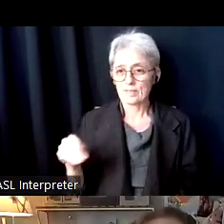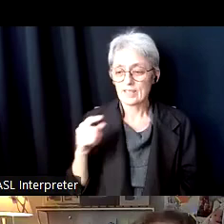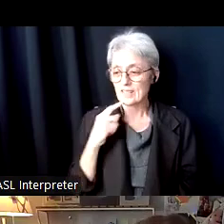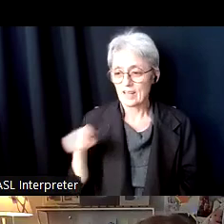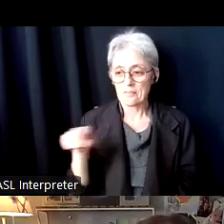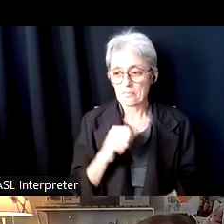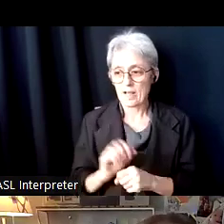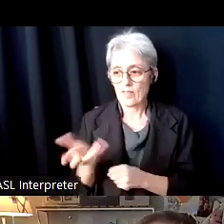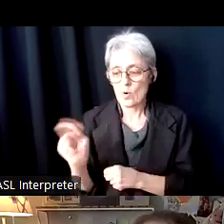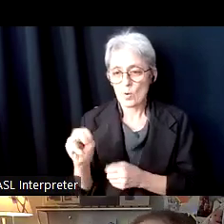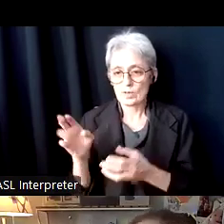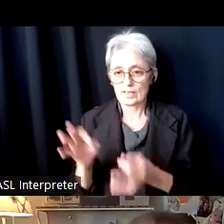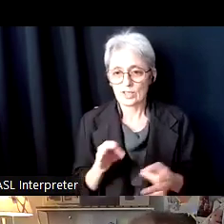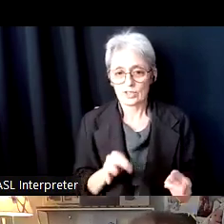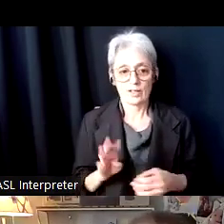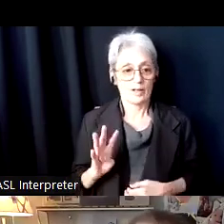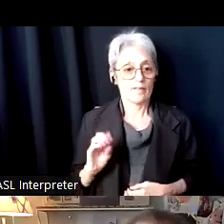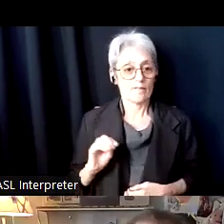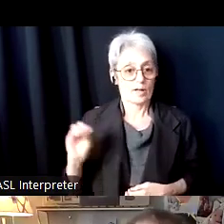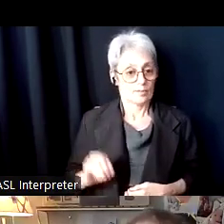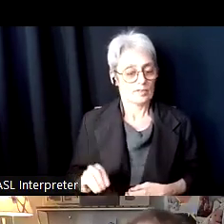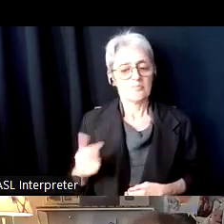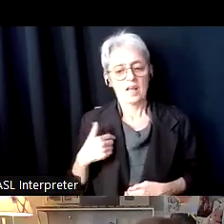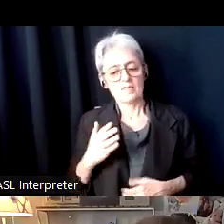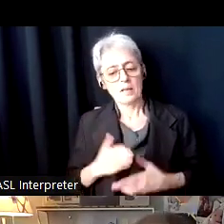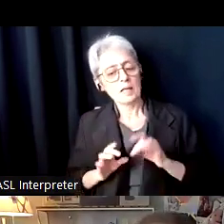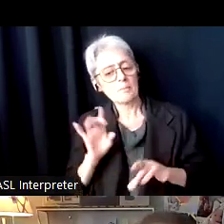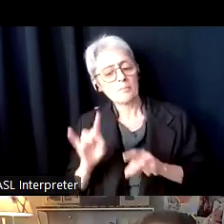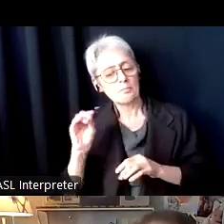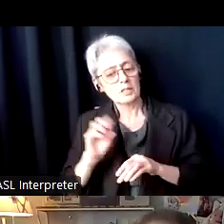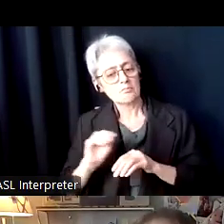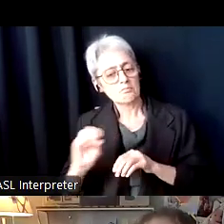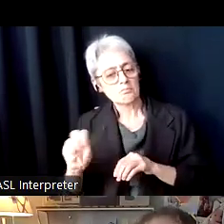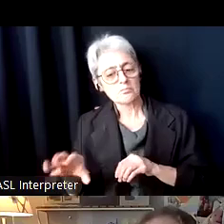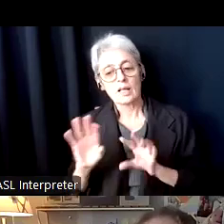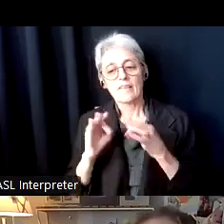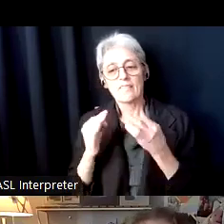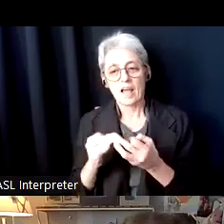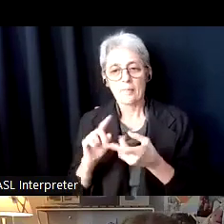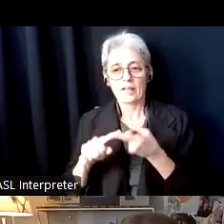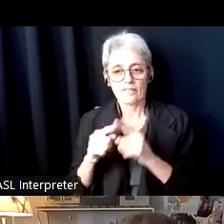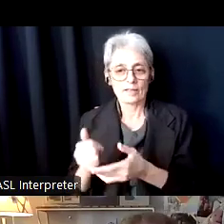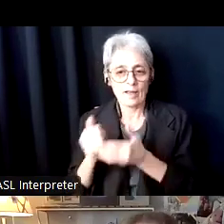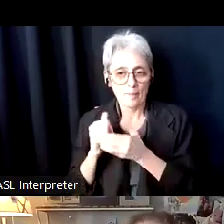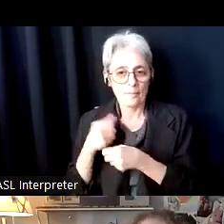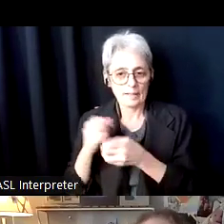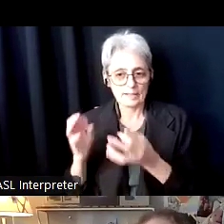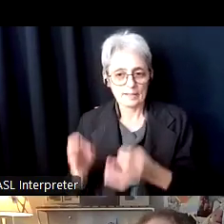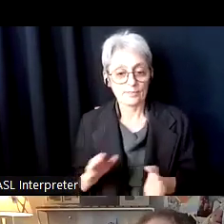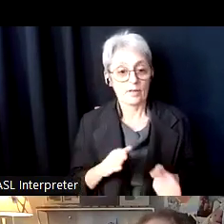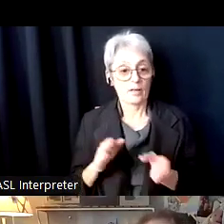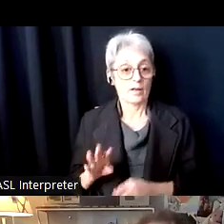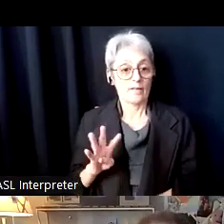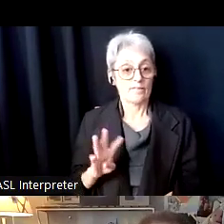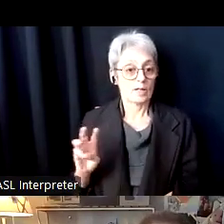Another 40% tell us that they have input and their family and friends help make the decisions. And 46% say